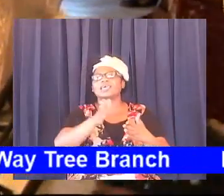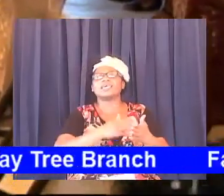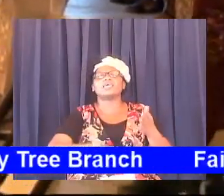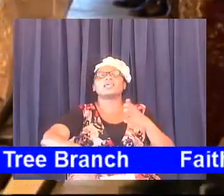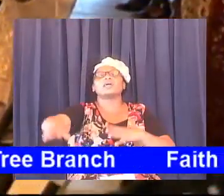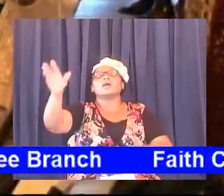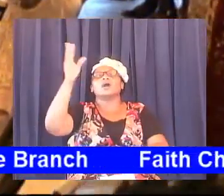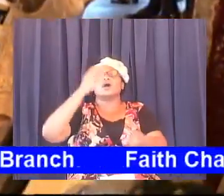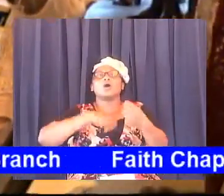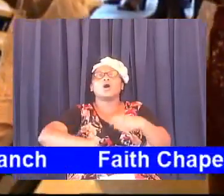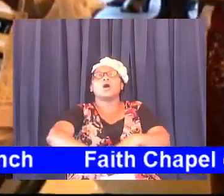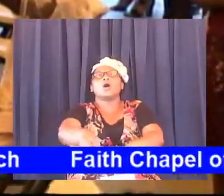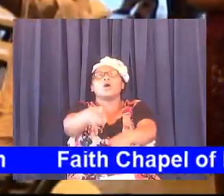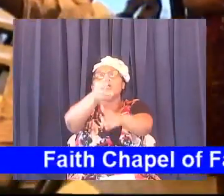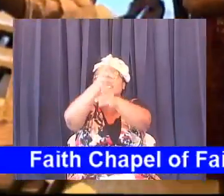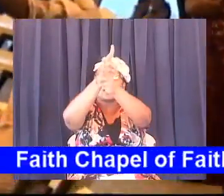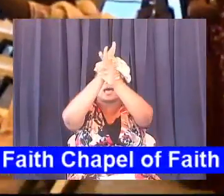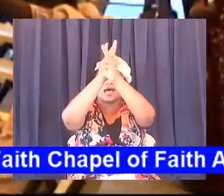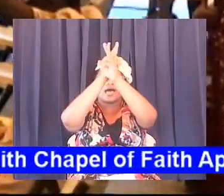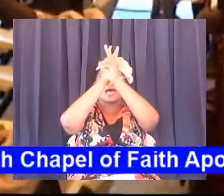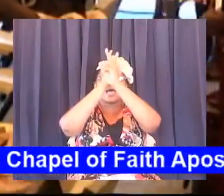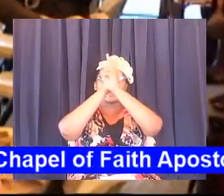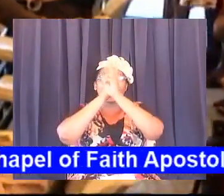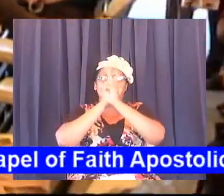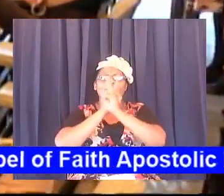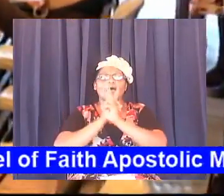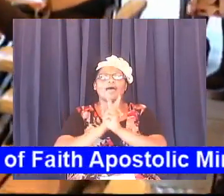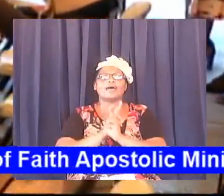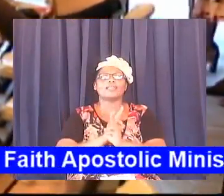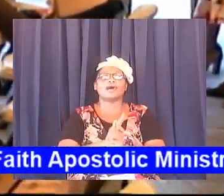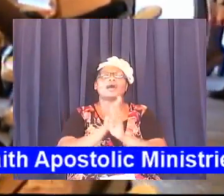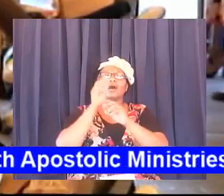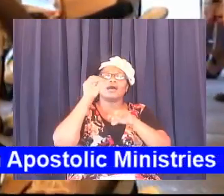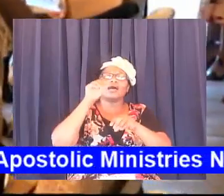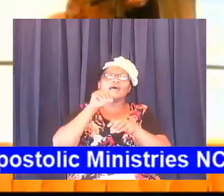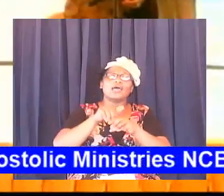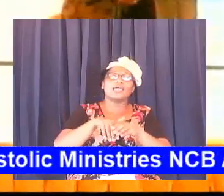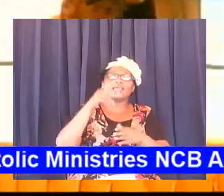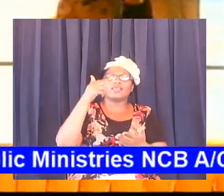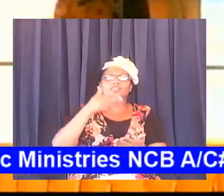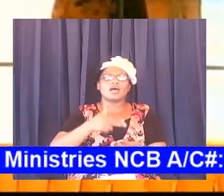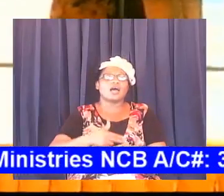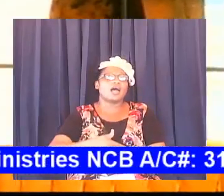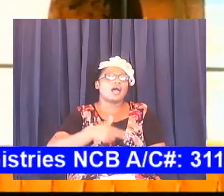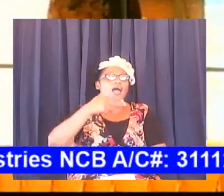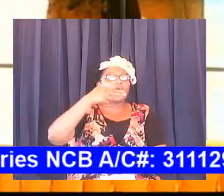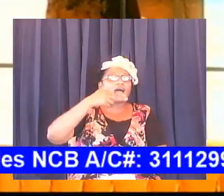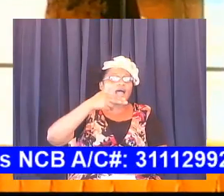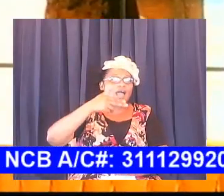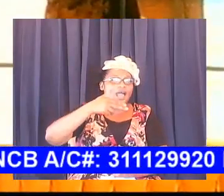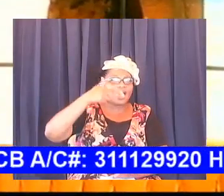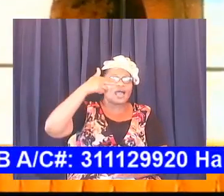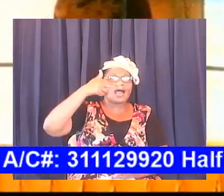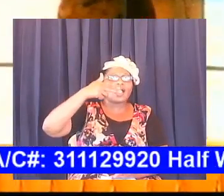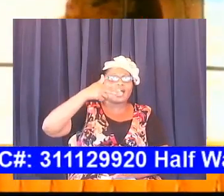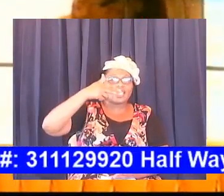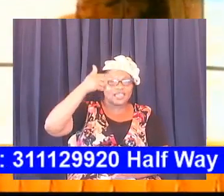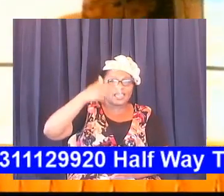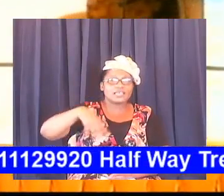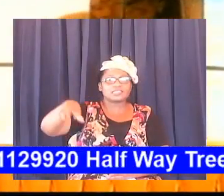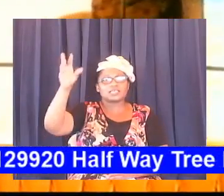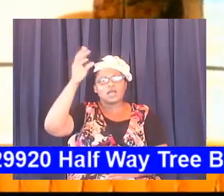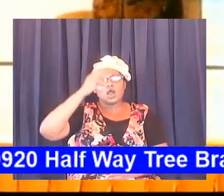God. What a great Savior He is. What a great Savior He is. And He deserves